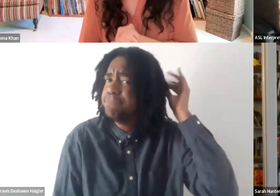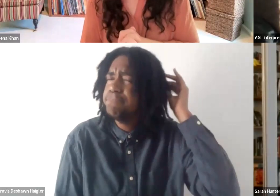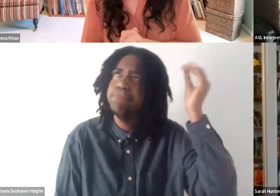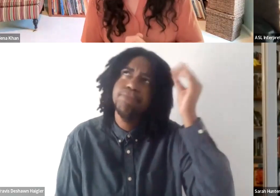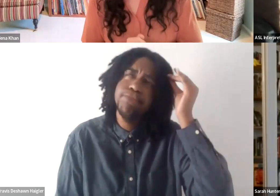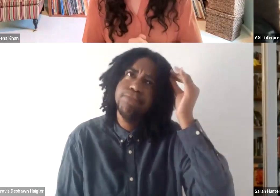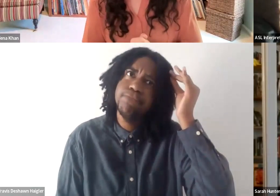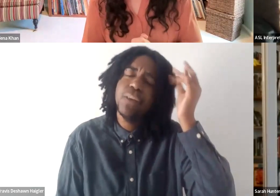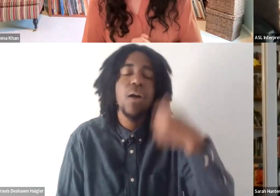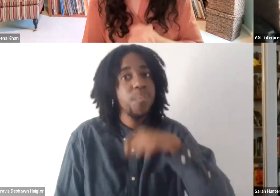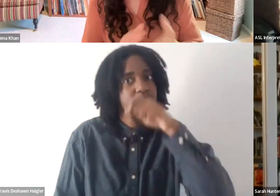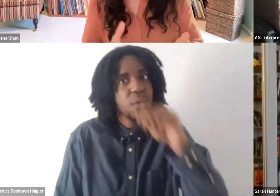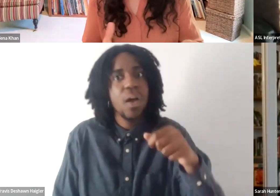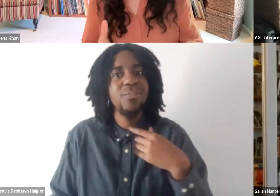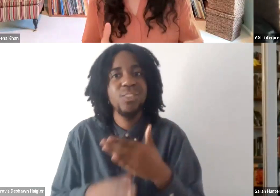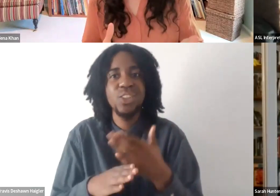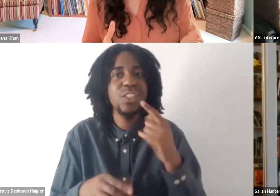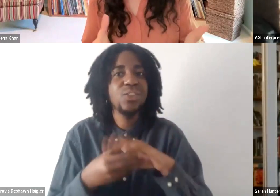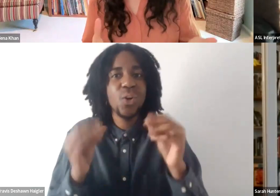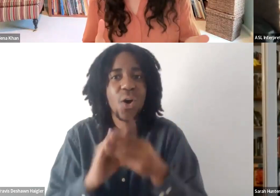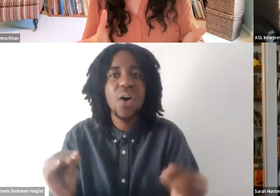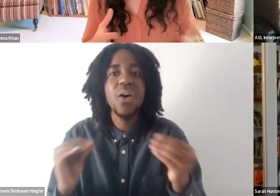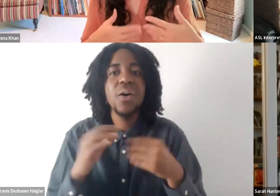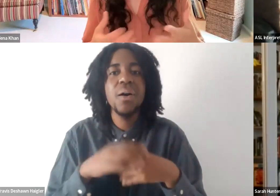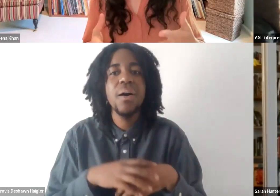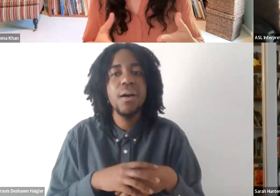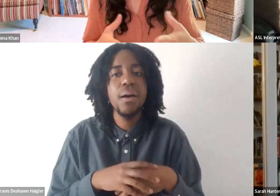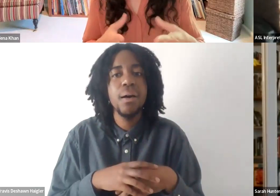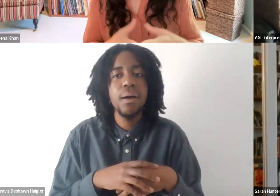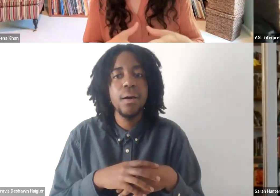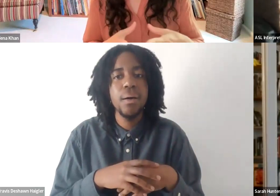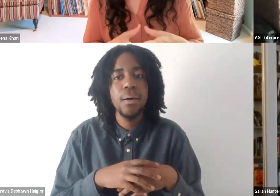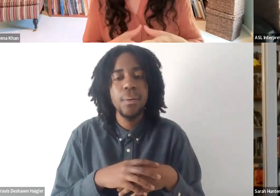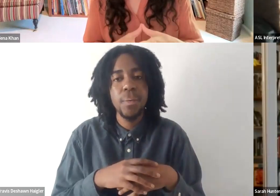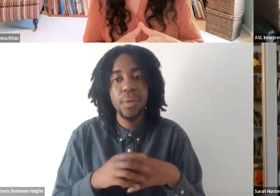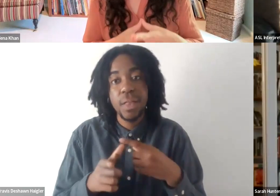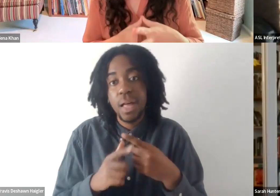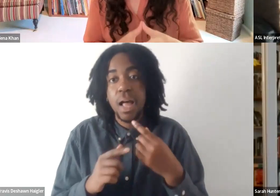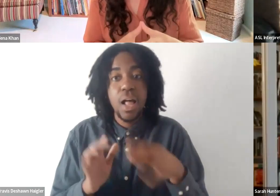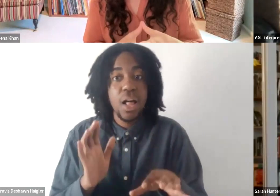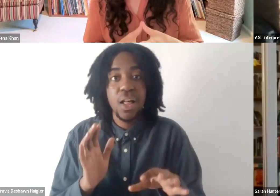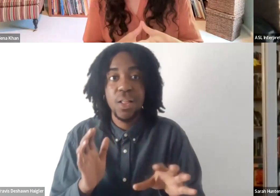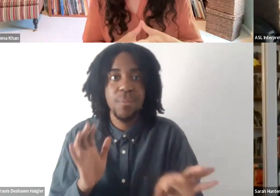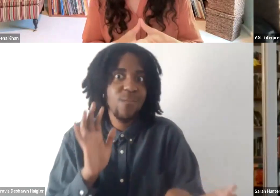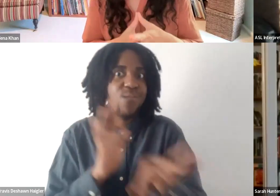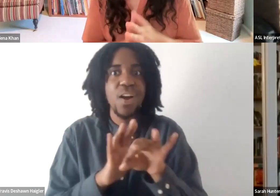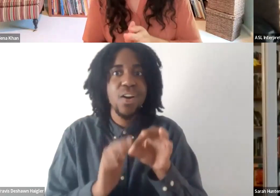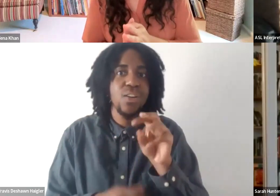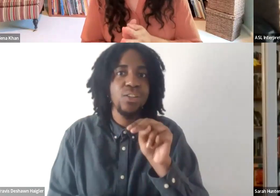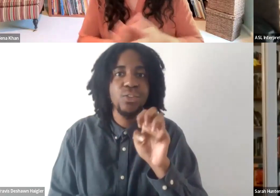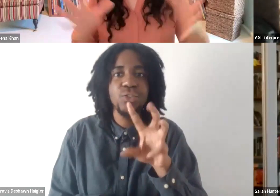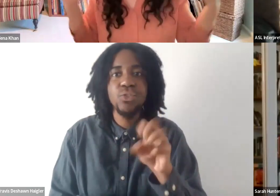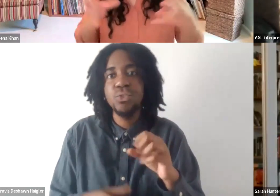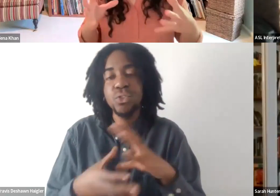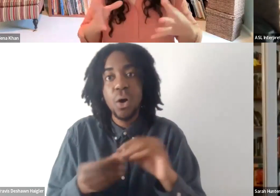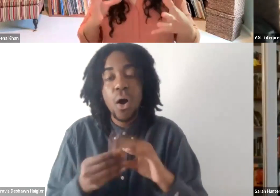tell this story. And then when I came across news stories about the restoration of the library, then I